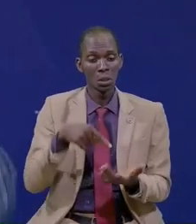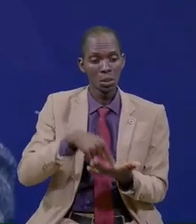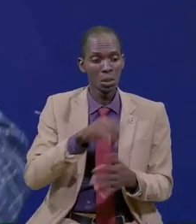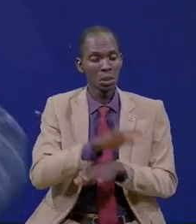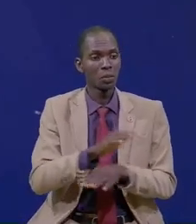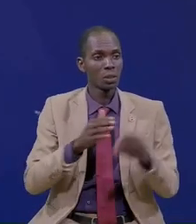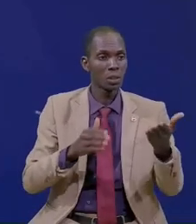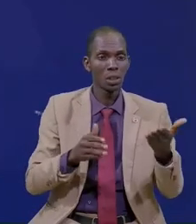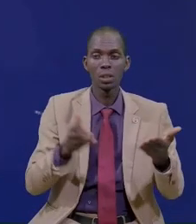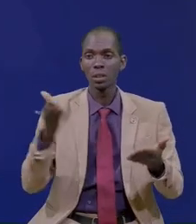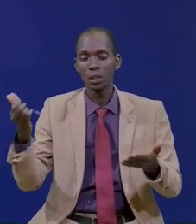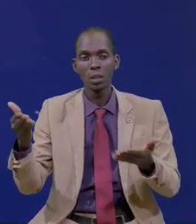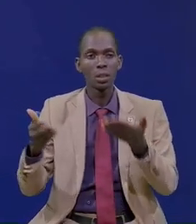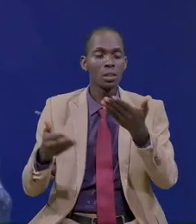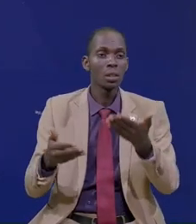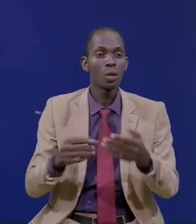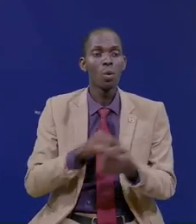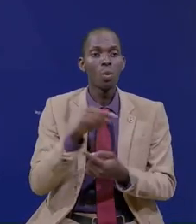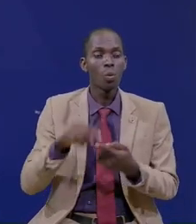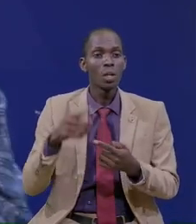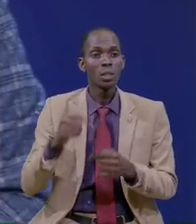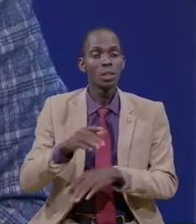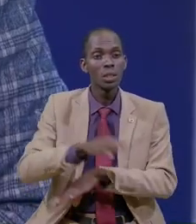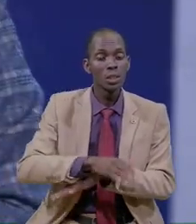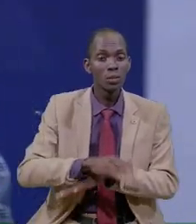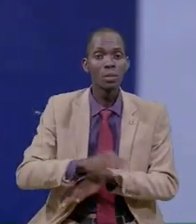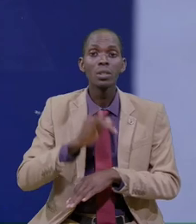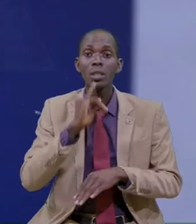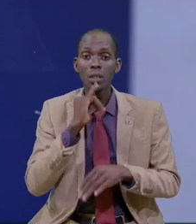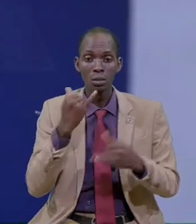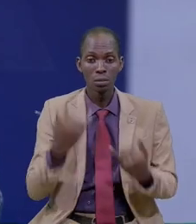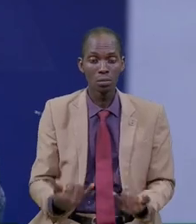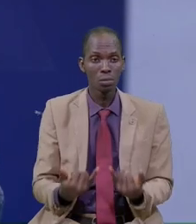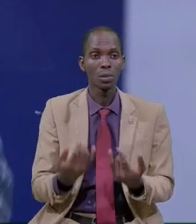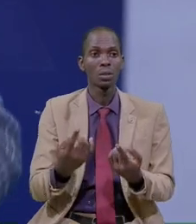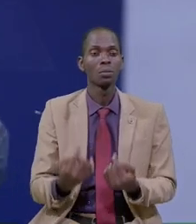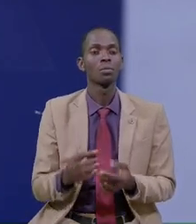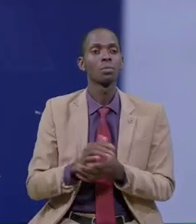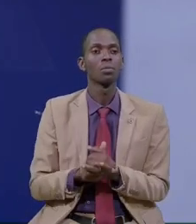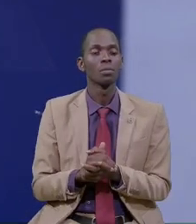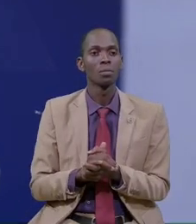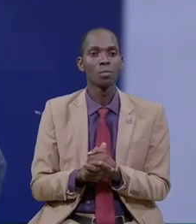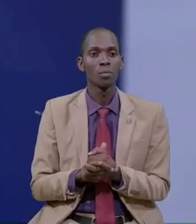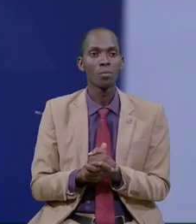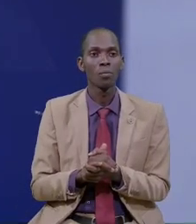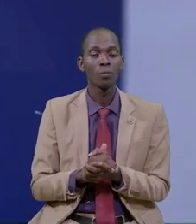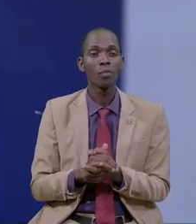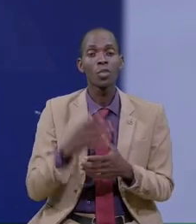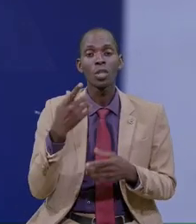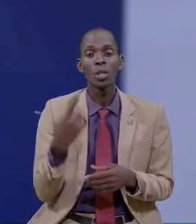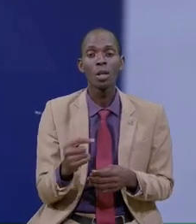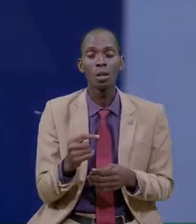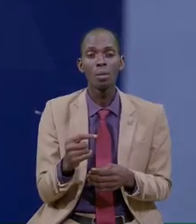here, there, everywhere. When the evening was come. Les choses n'ont pas changé. Le soir, en son temps, le soir maintenant partout. They brought